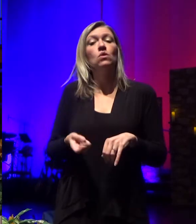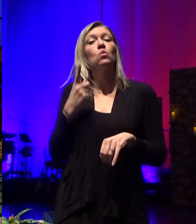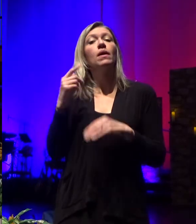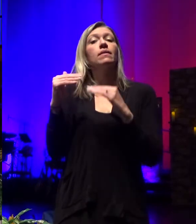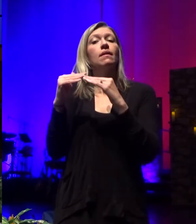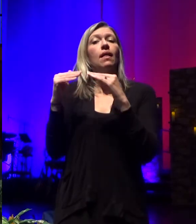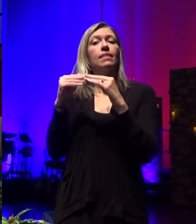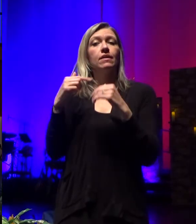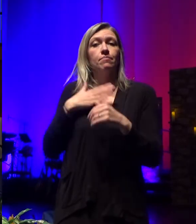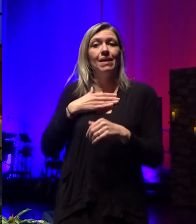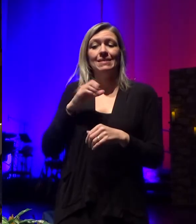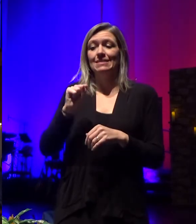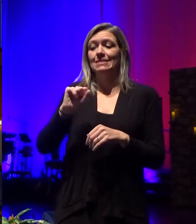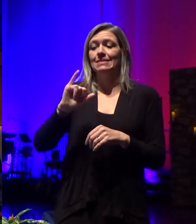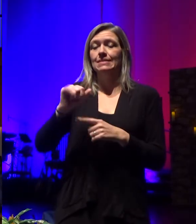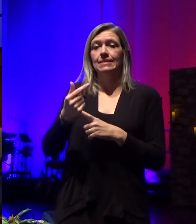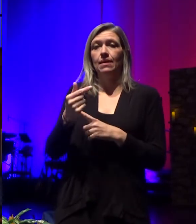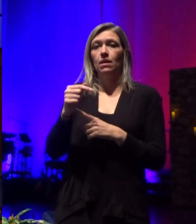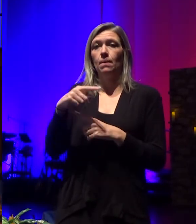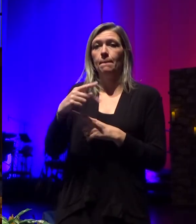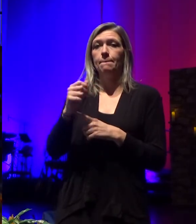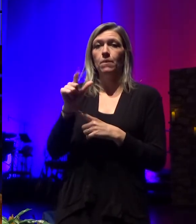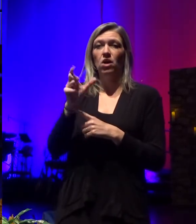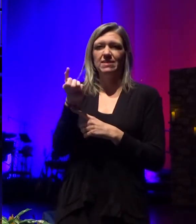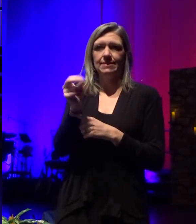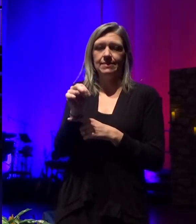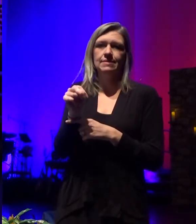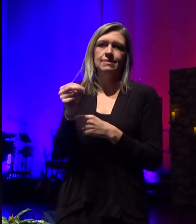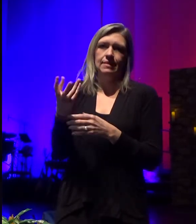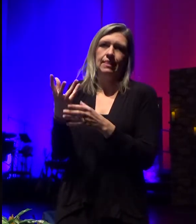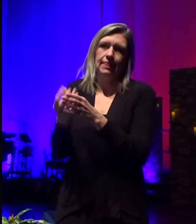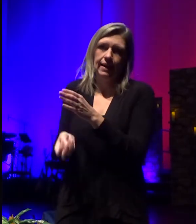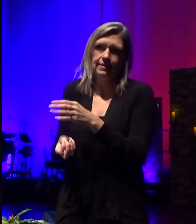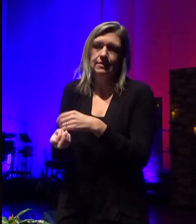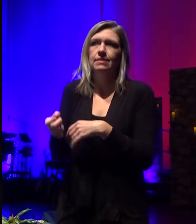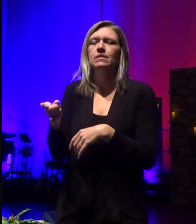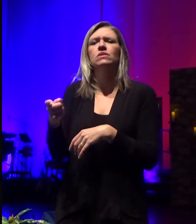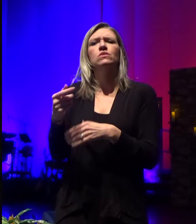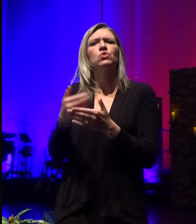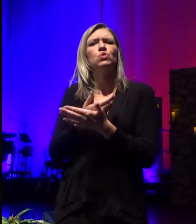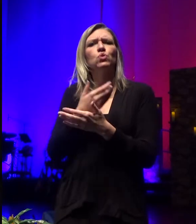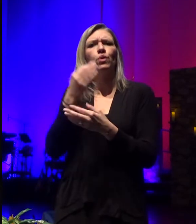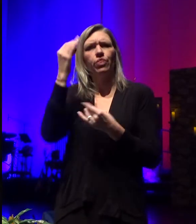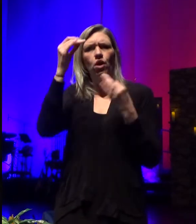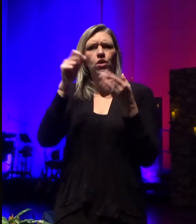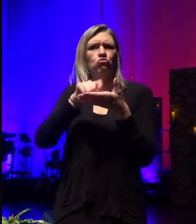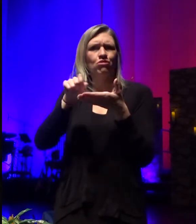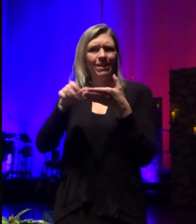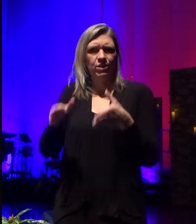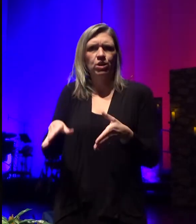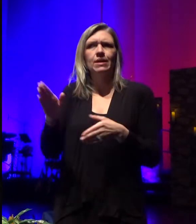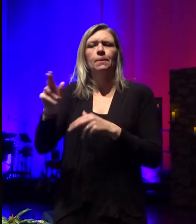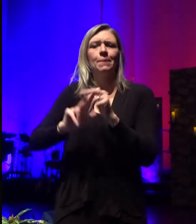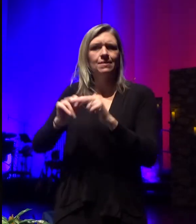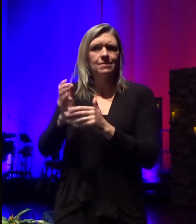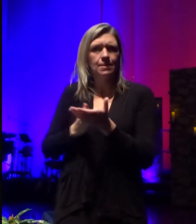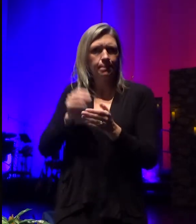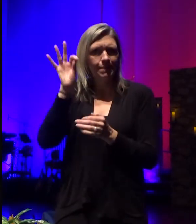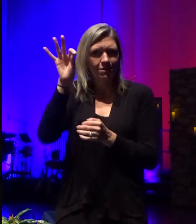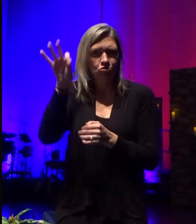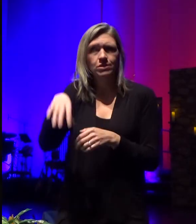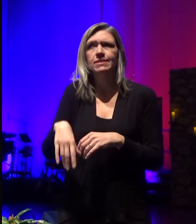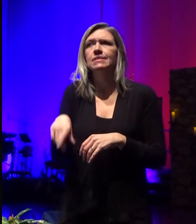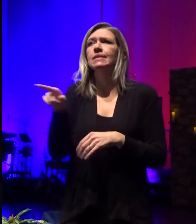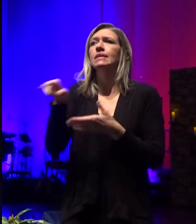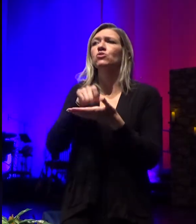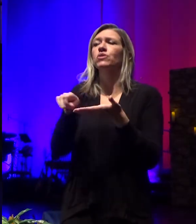Sig Paulson, the late Sig Paulson, he was a wonderful New Thought writer, and he built some strong ministries. And he writes